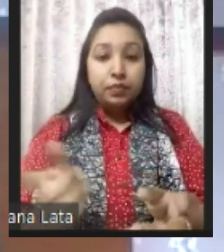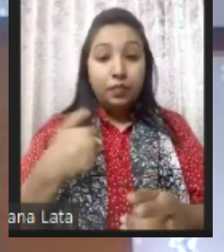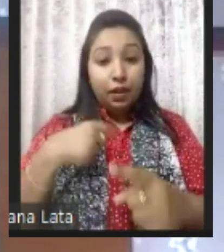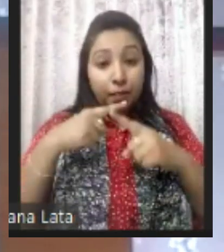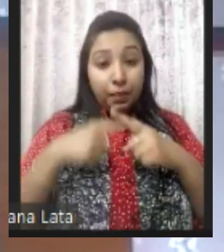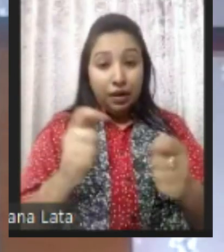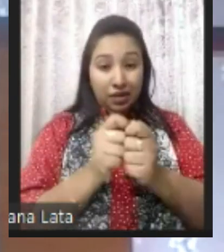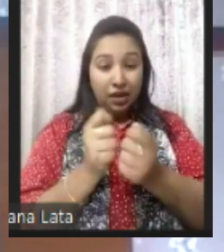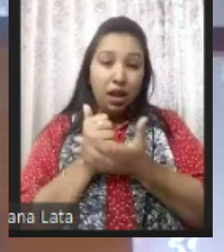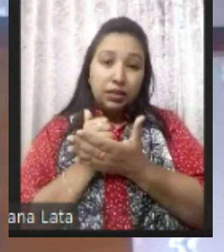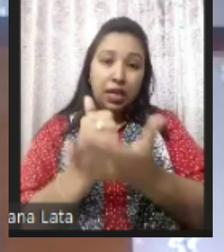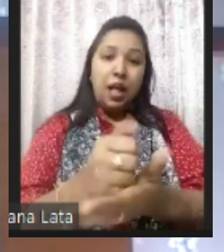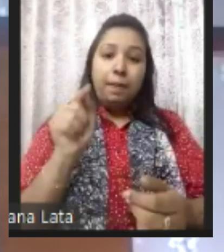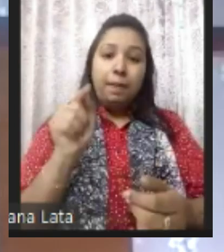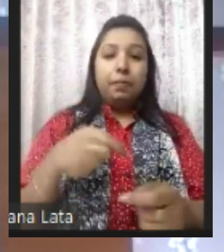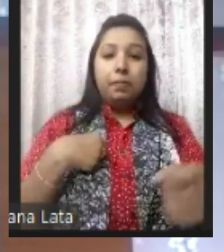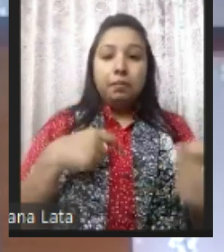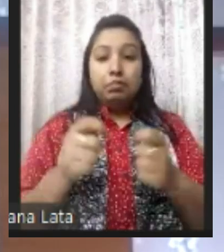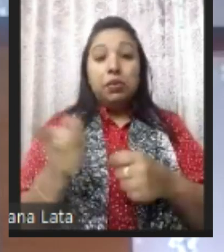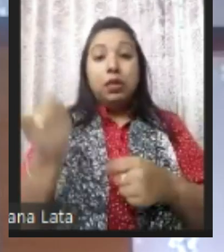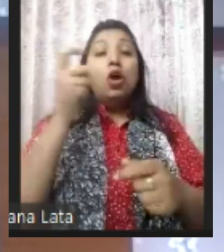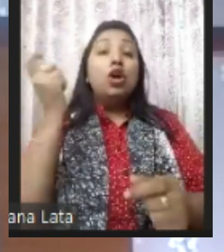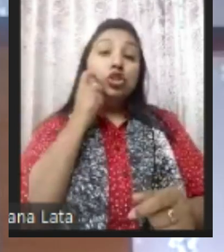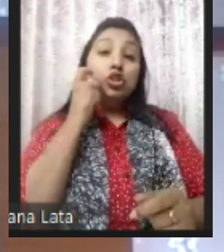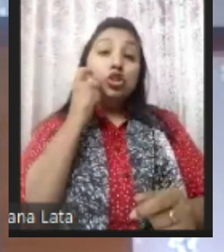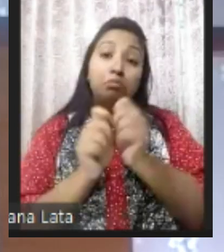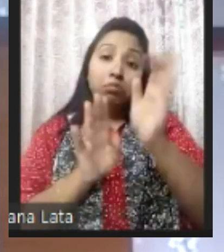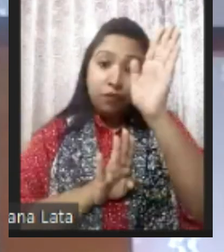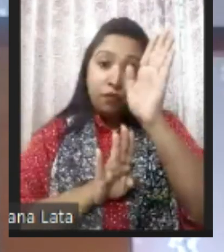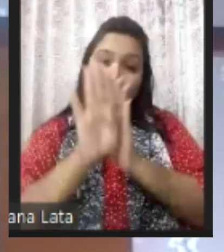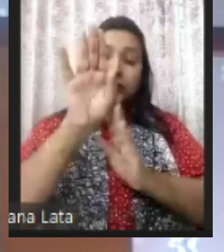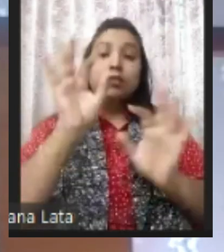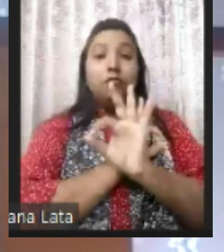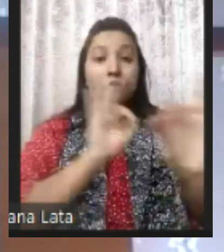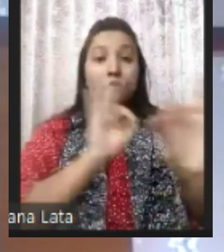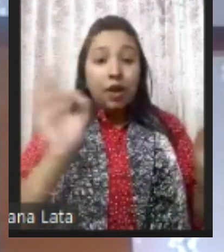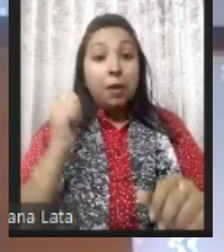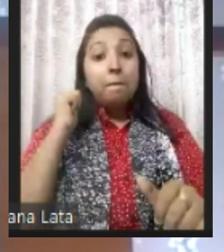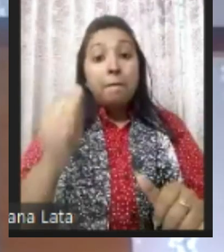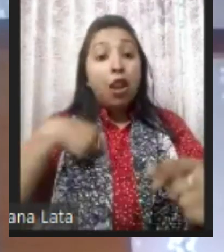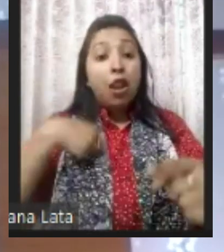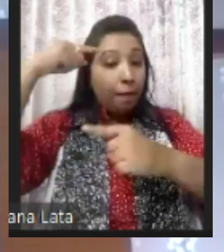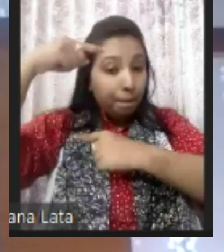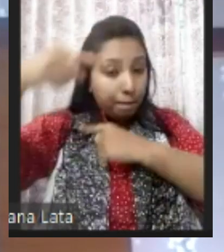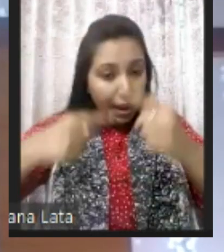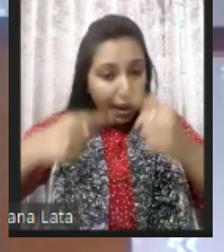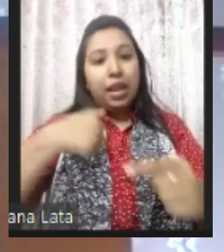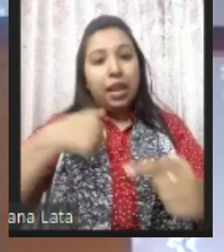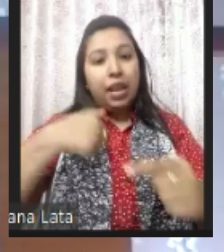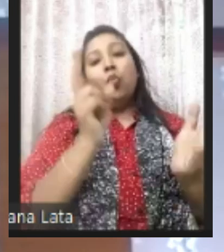terms of better targeting, better designing, and also we can support the